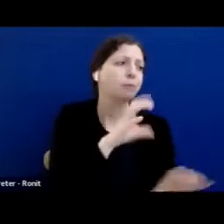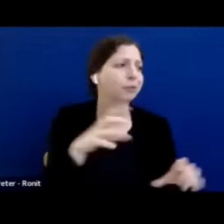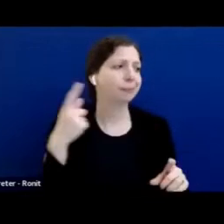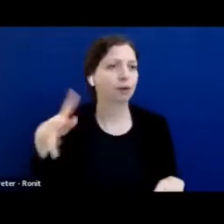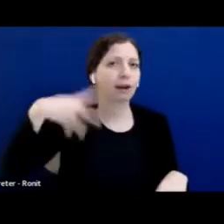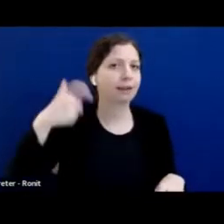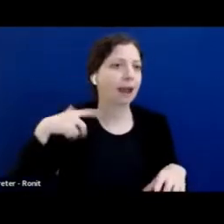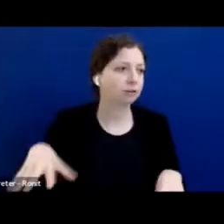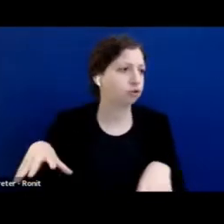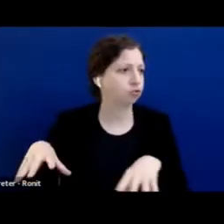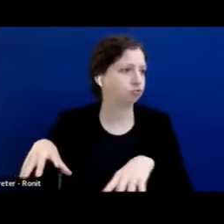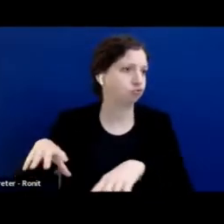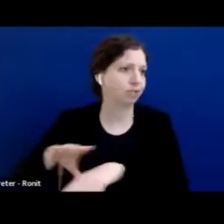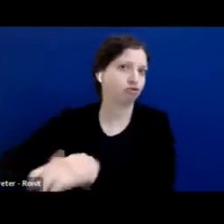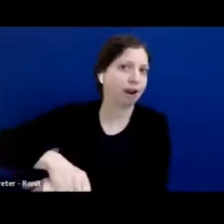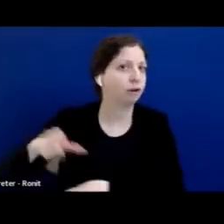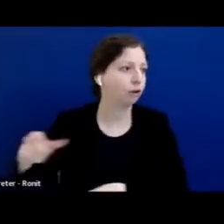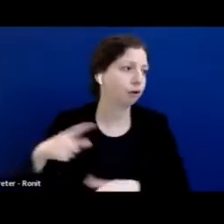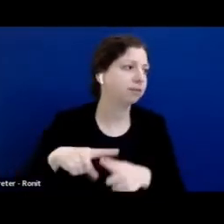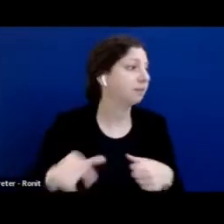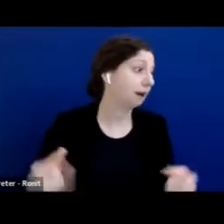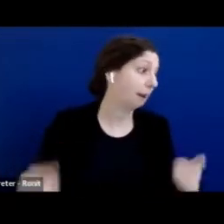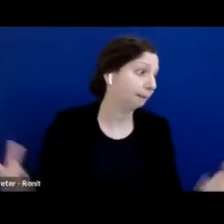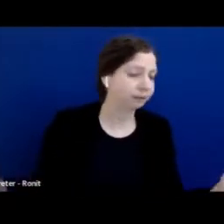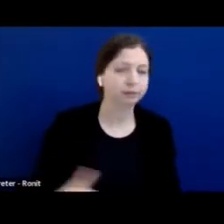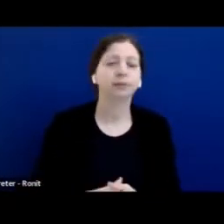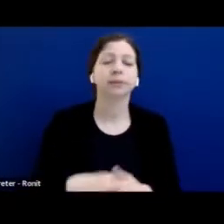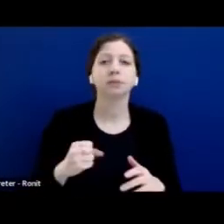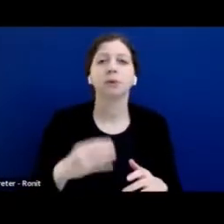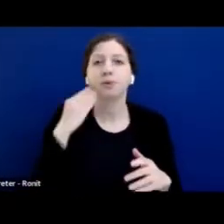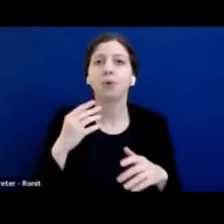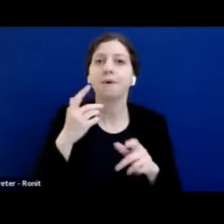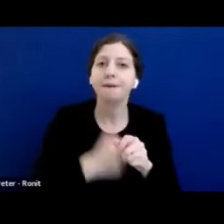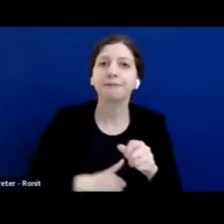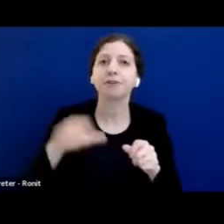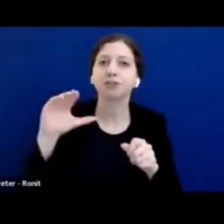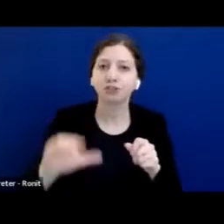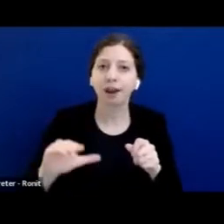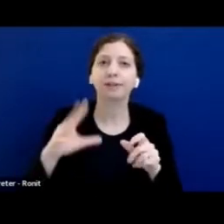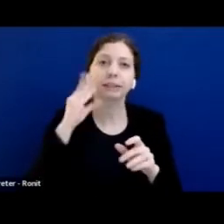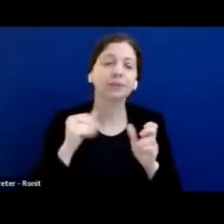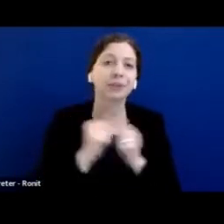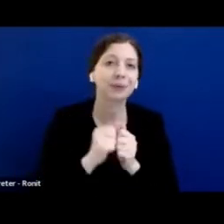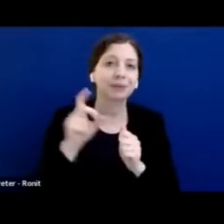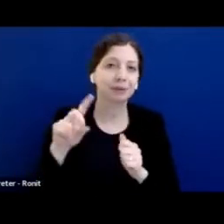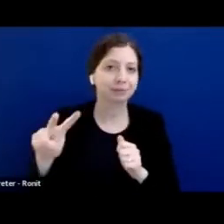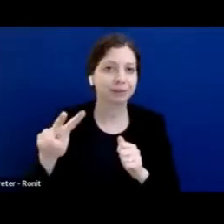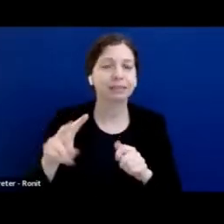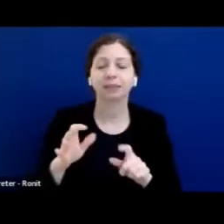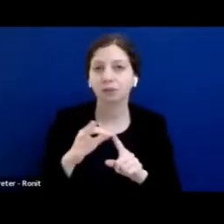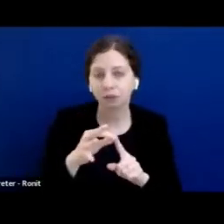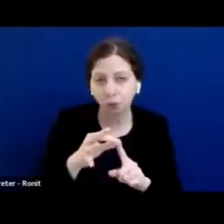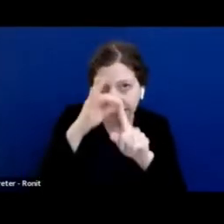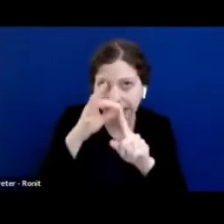I had to restrain her, and then this happened. We also know that every child's experience with domestic violence is as unique as